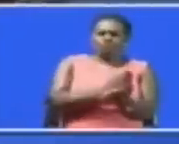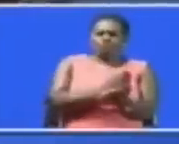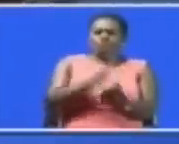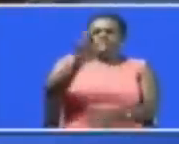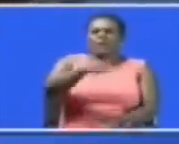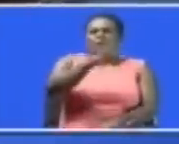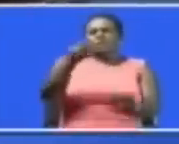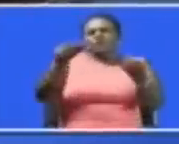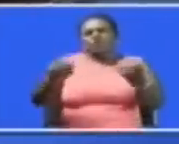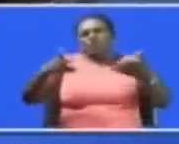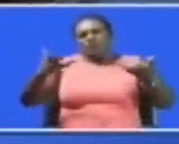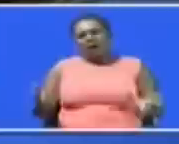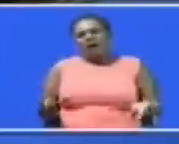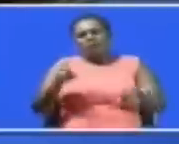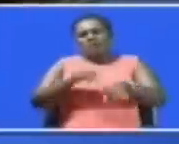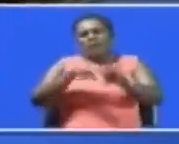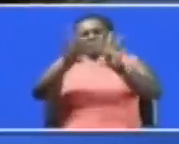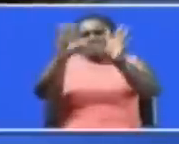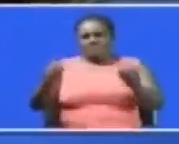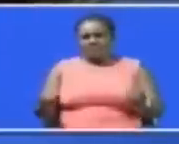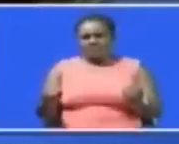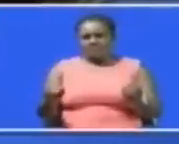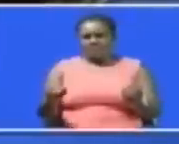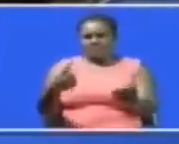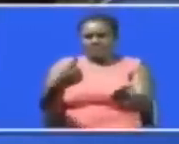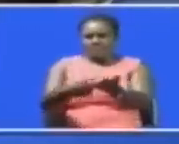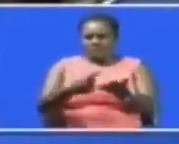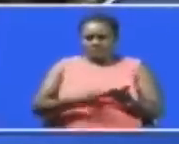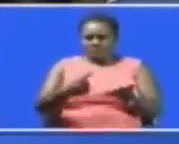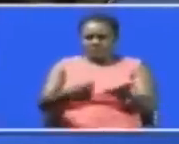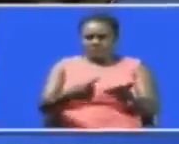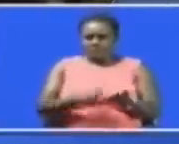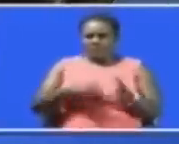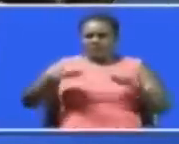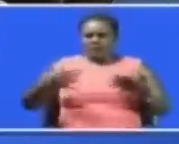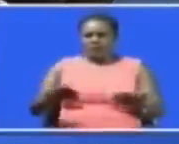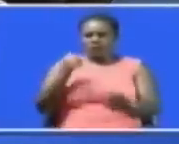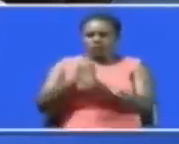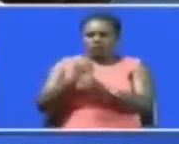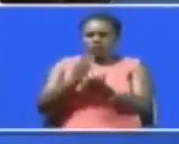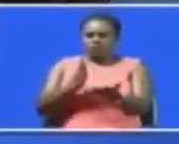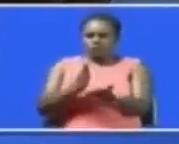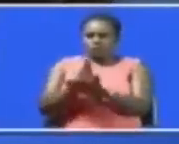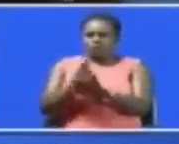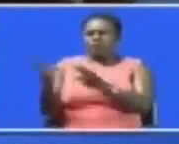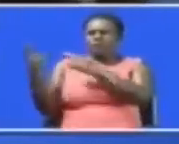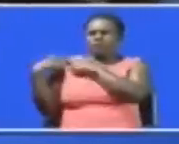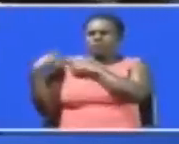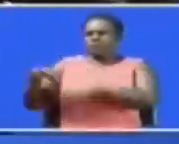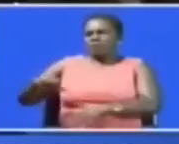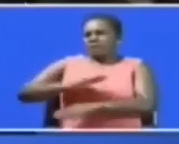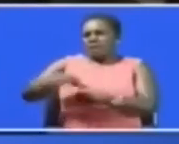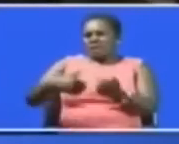is the role of parliament when they say they want to do budgeting and so forth. We need to discuss also how to ensure accountability in our counties,